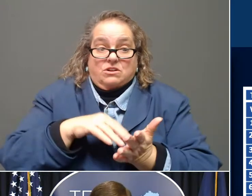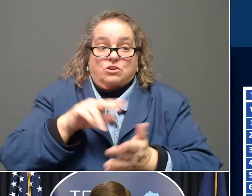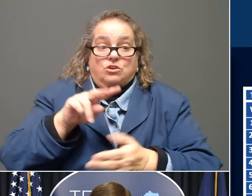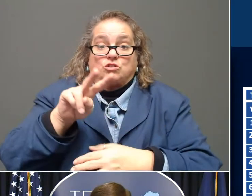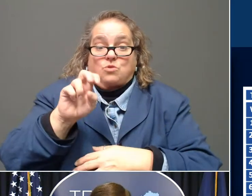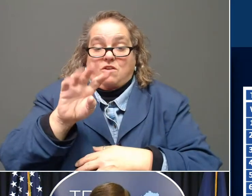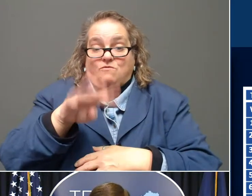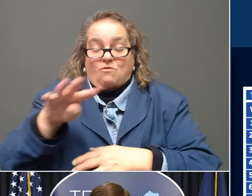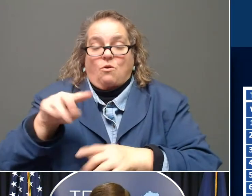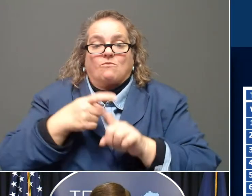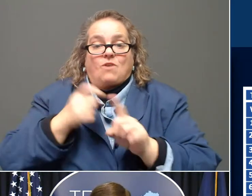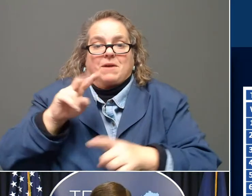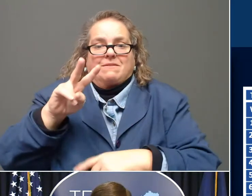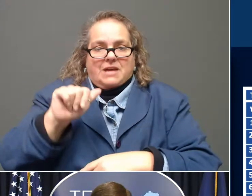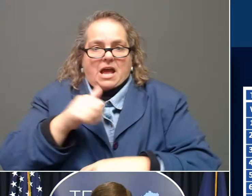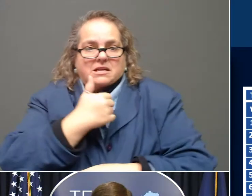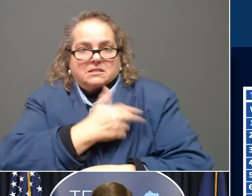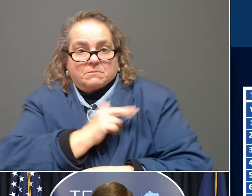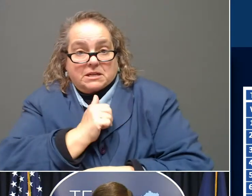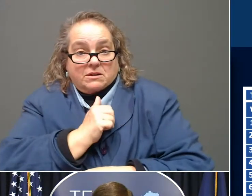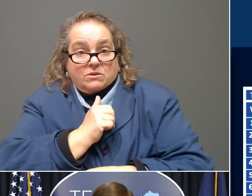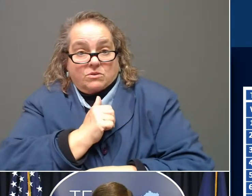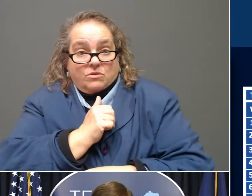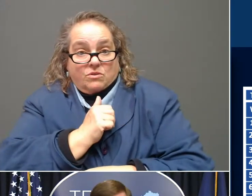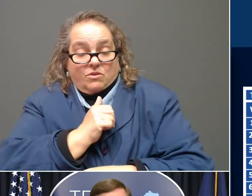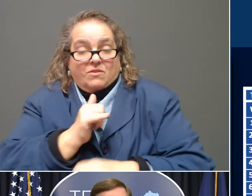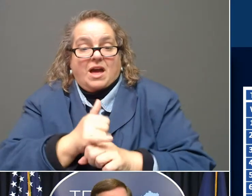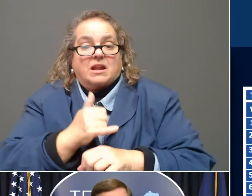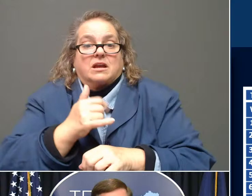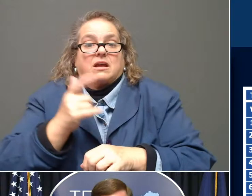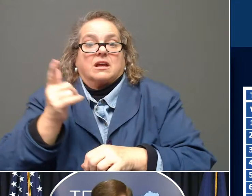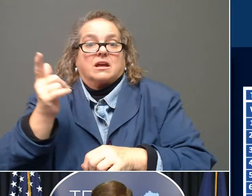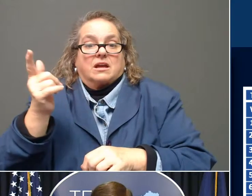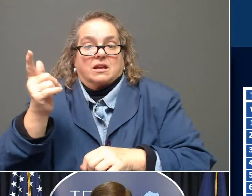401,264 that have been vaccinated through the programs we've talked about, another